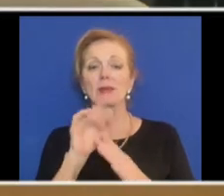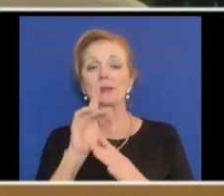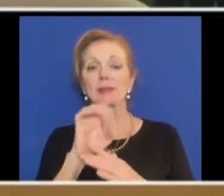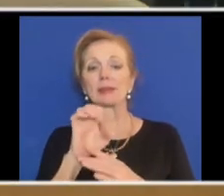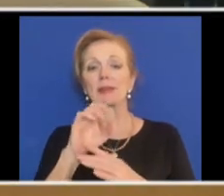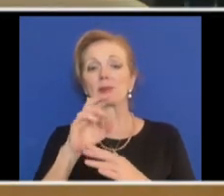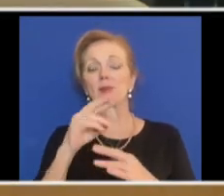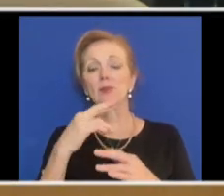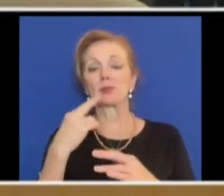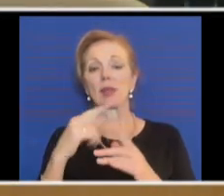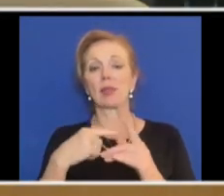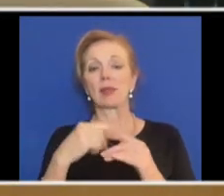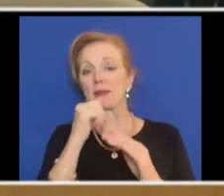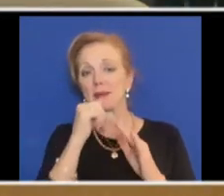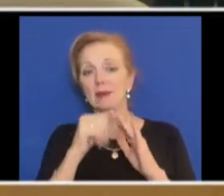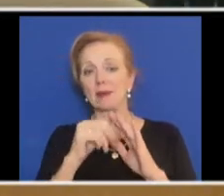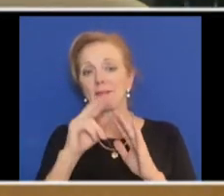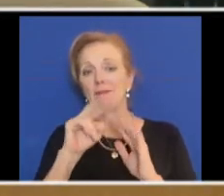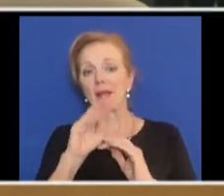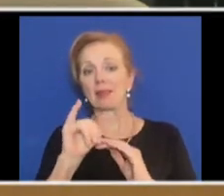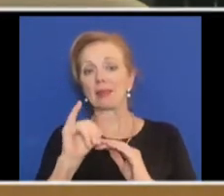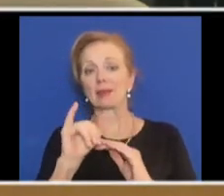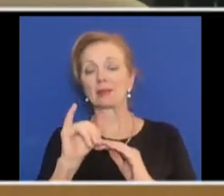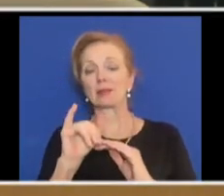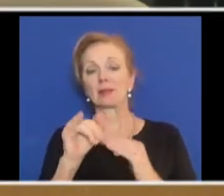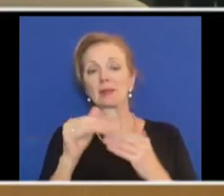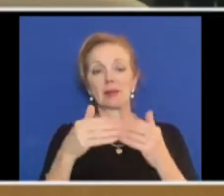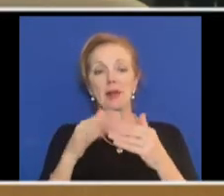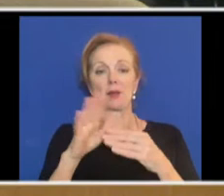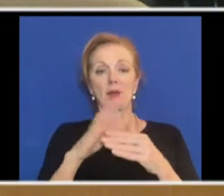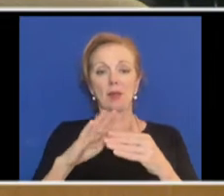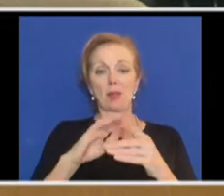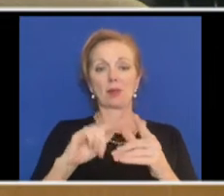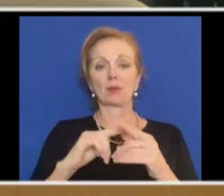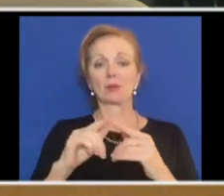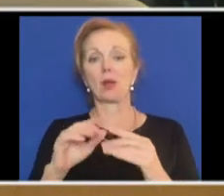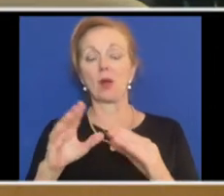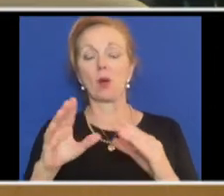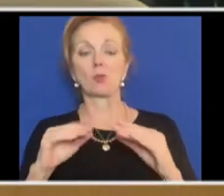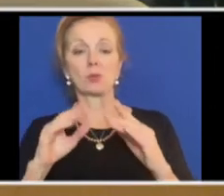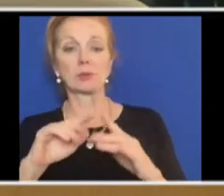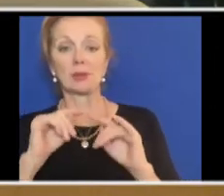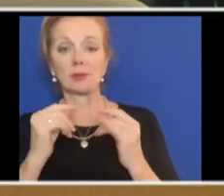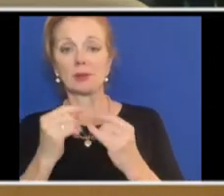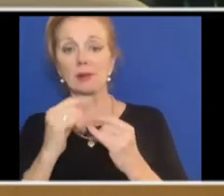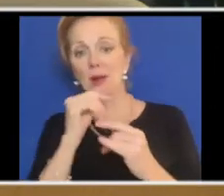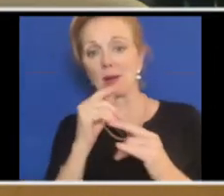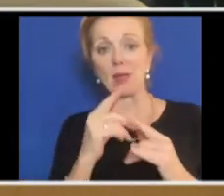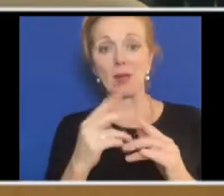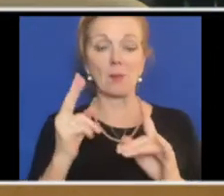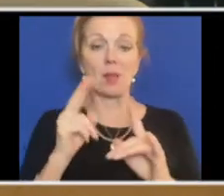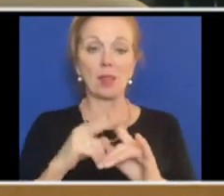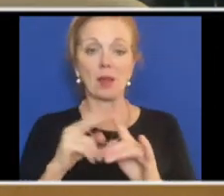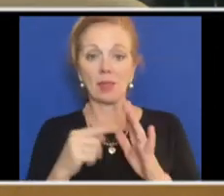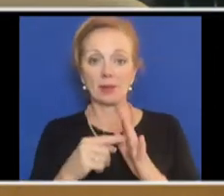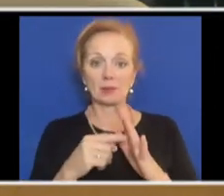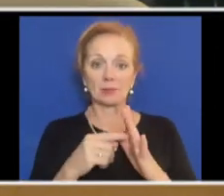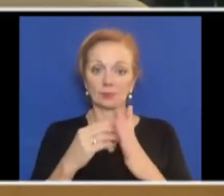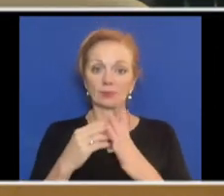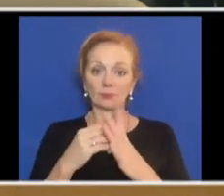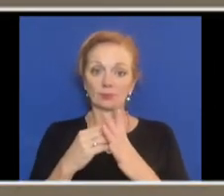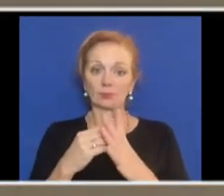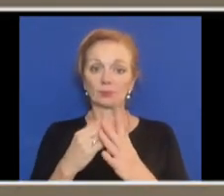the Hidden Valley neighborhood the attorneys that have done the transactional work for the ownership team do not believe that they apply to this parcel